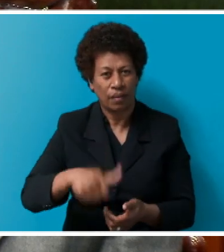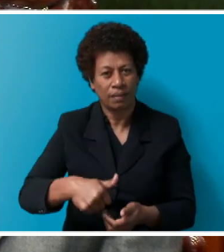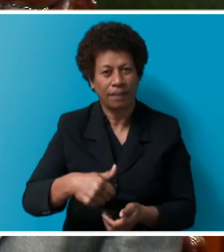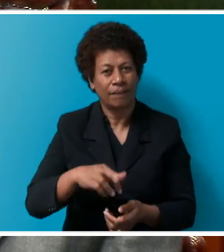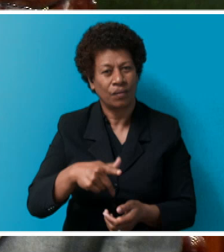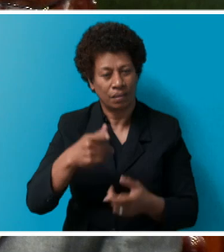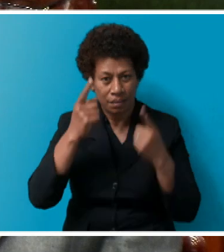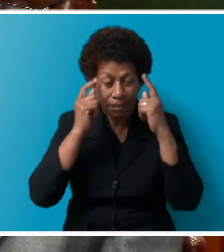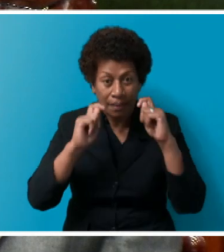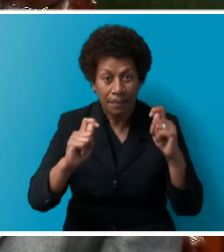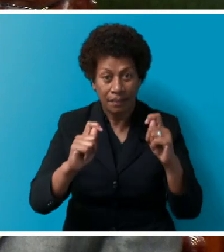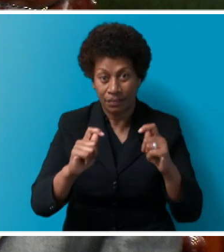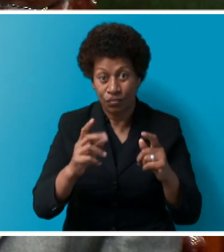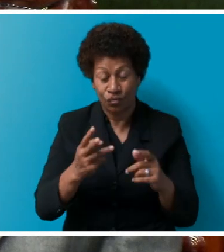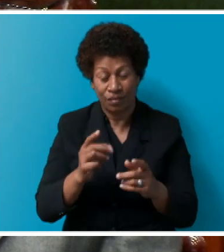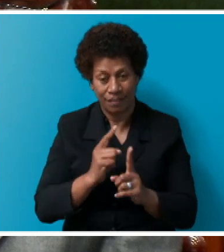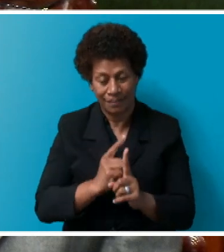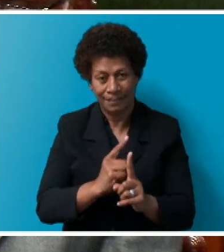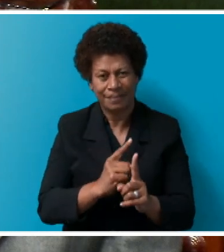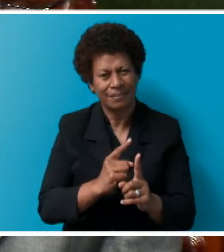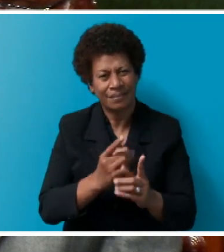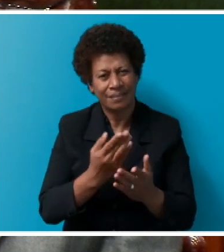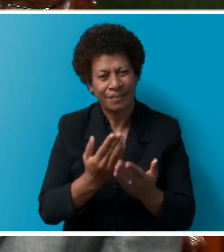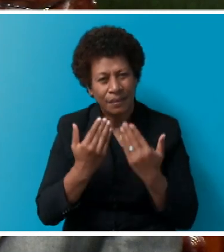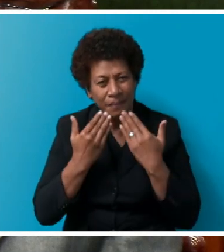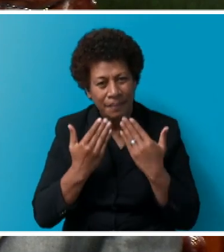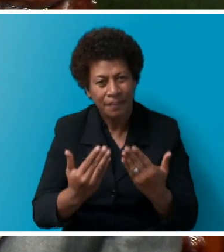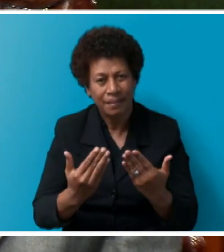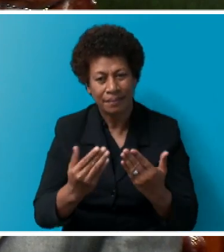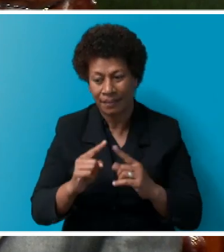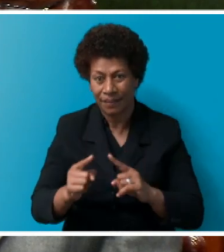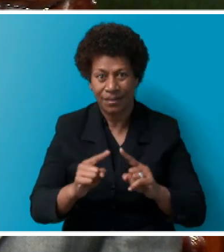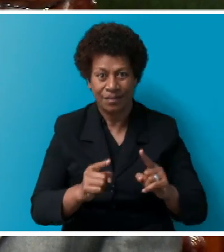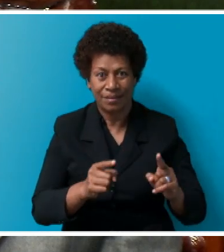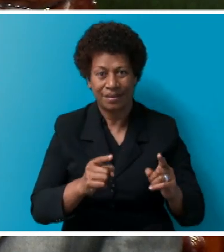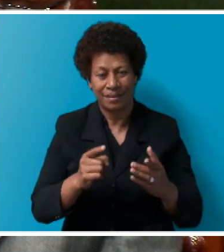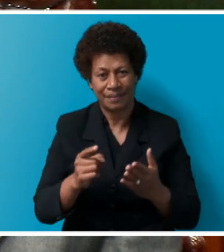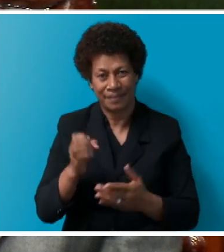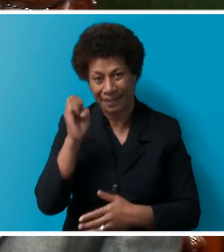uphold respect and harmony in our multi-religious and multi-ethnic